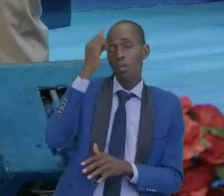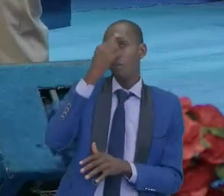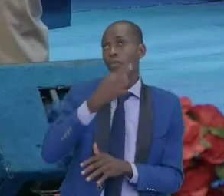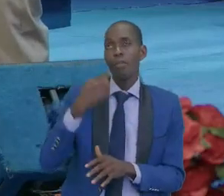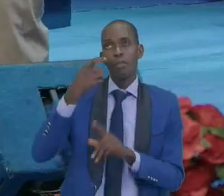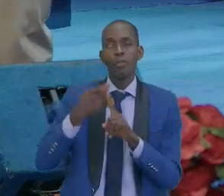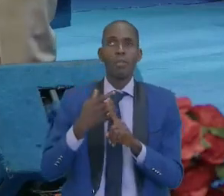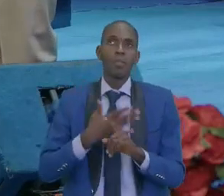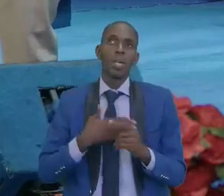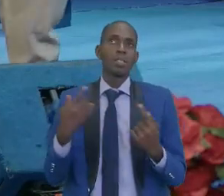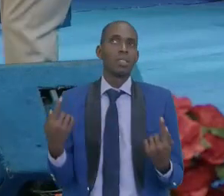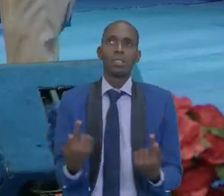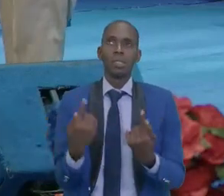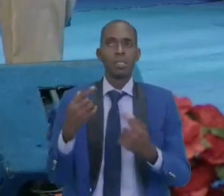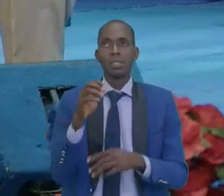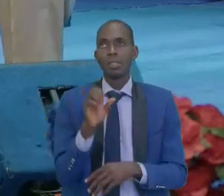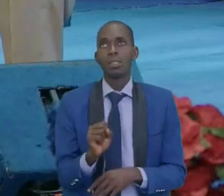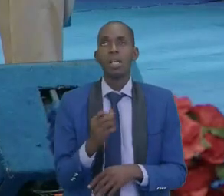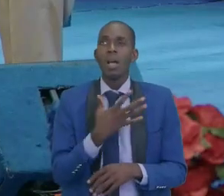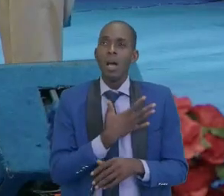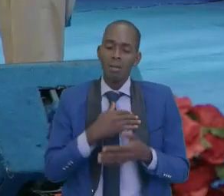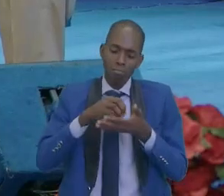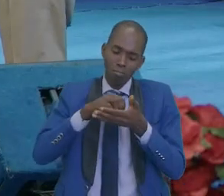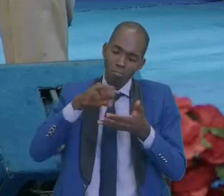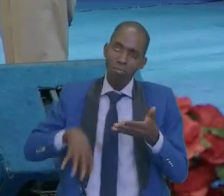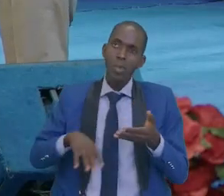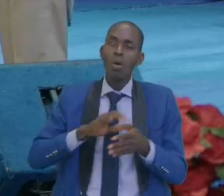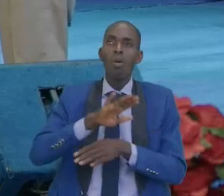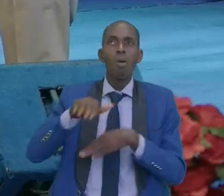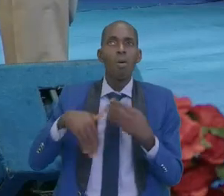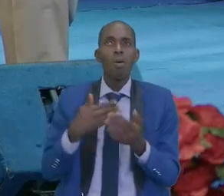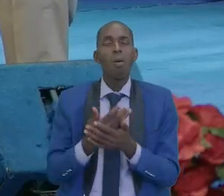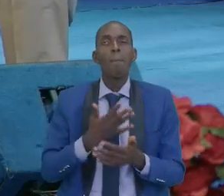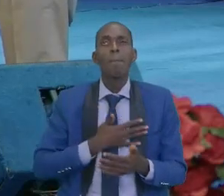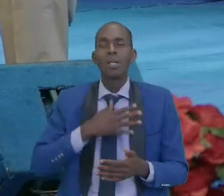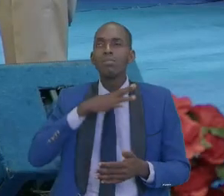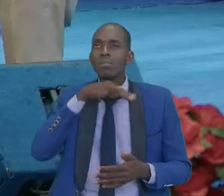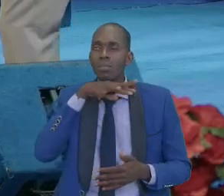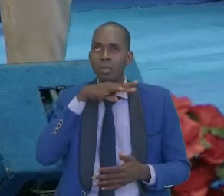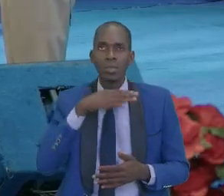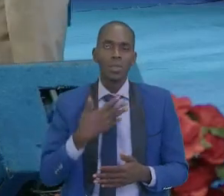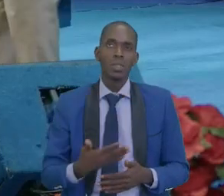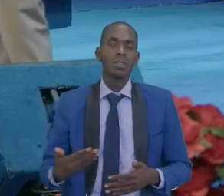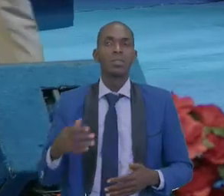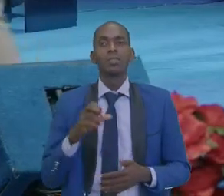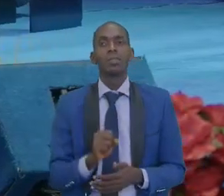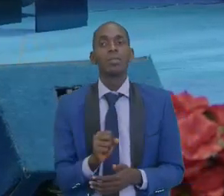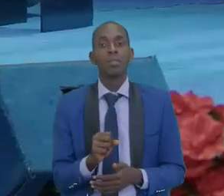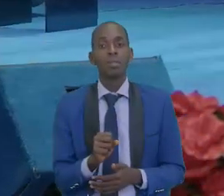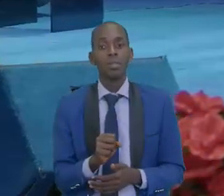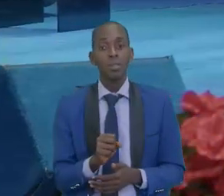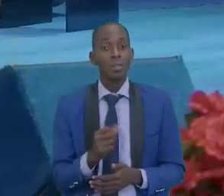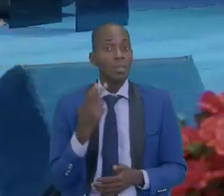sins and blot out all my iniquities? That's only